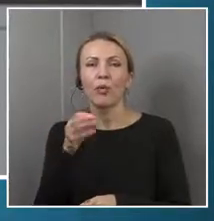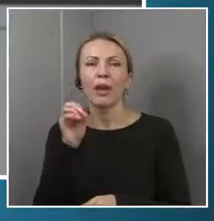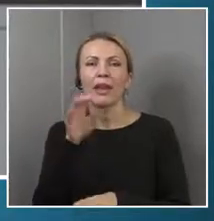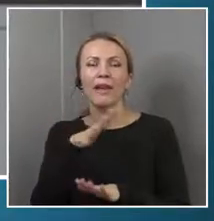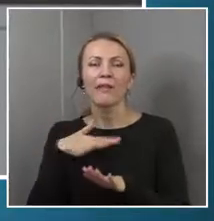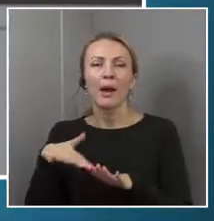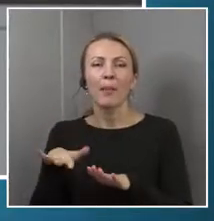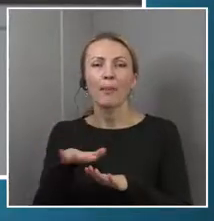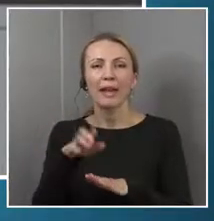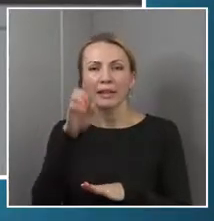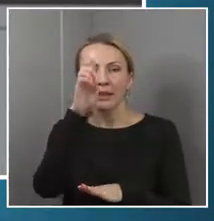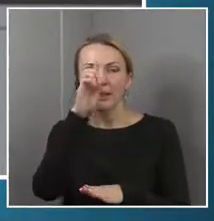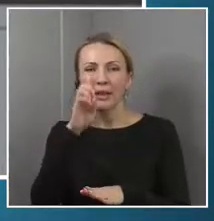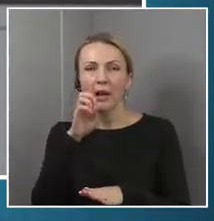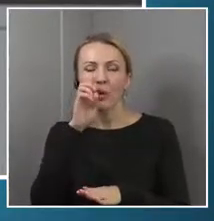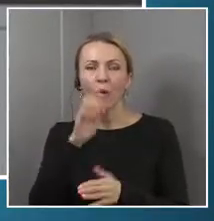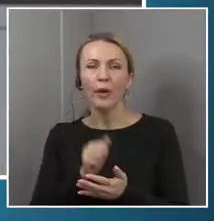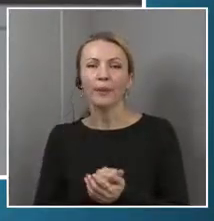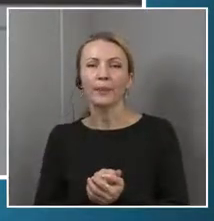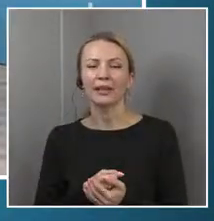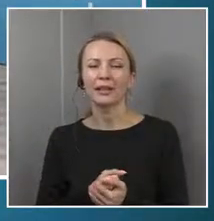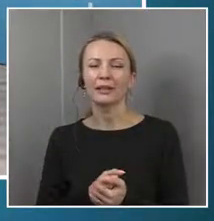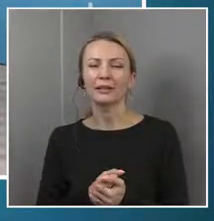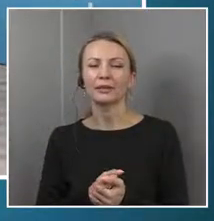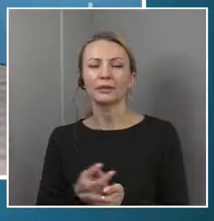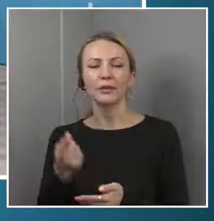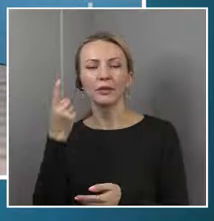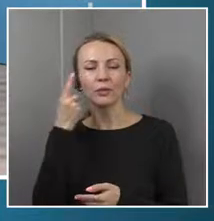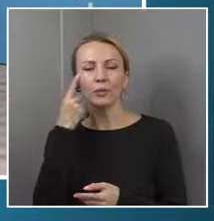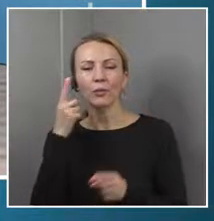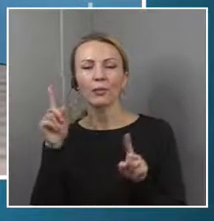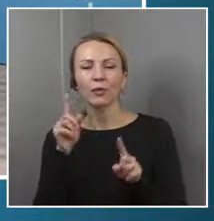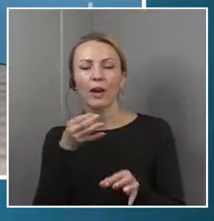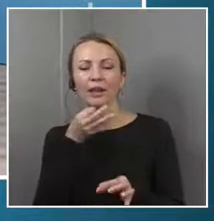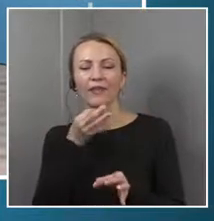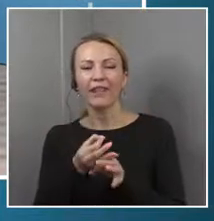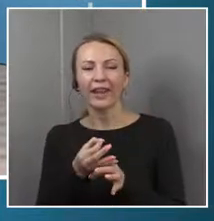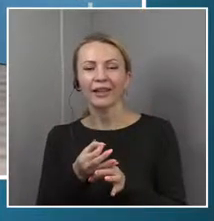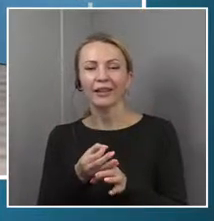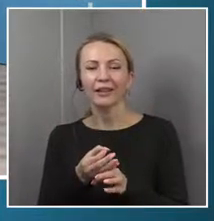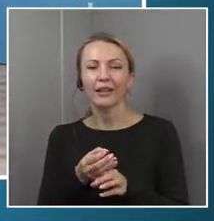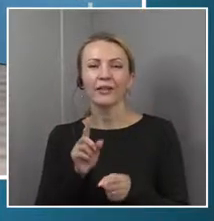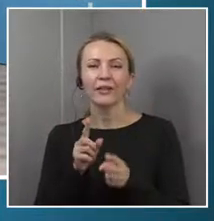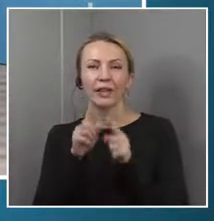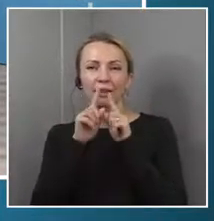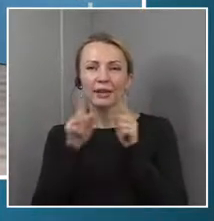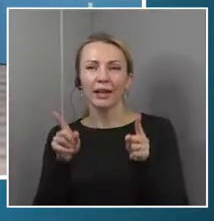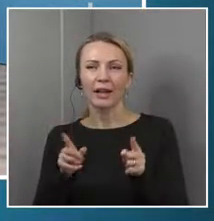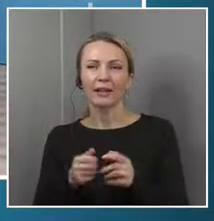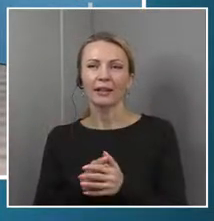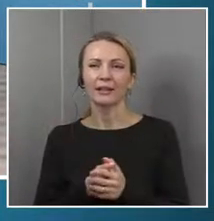their number is negligible to yourself. I've been waiting for this question